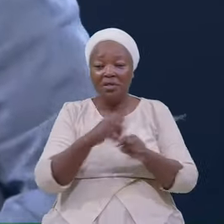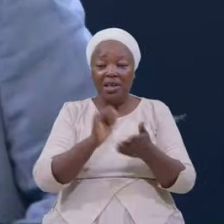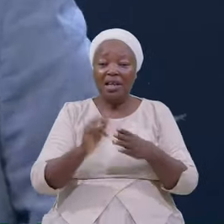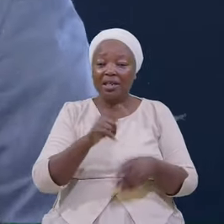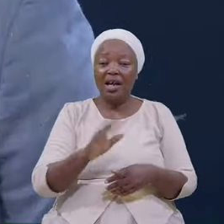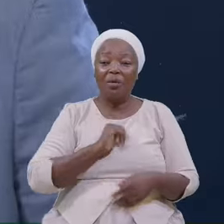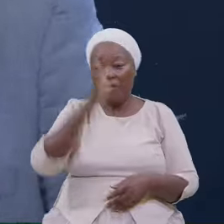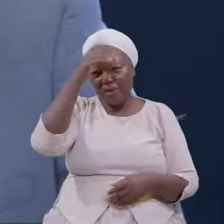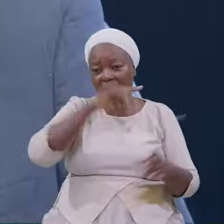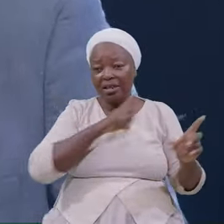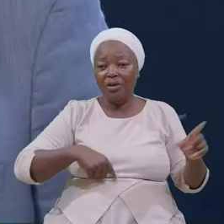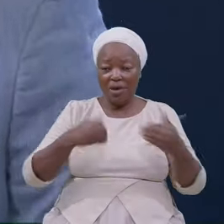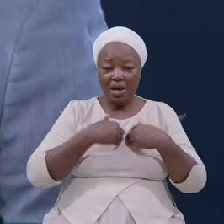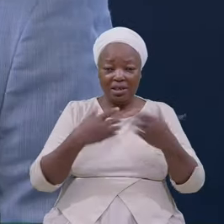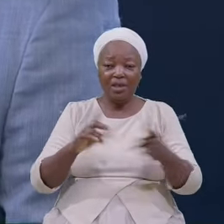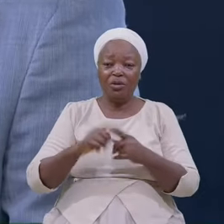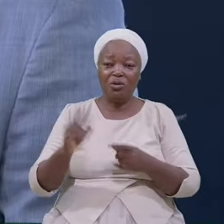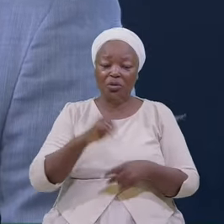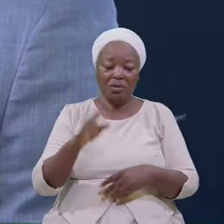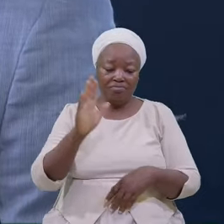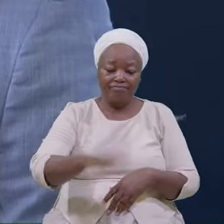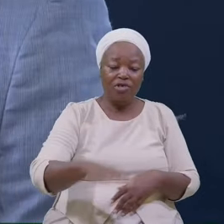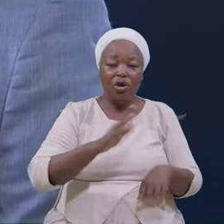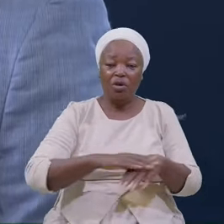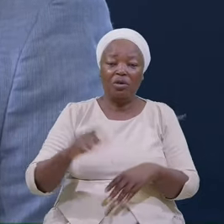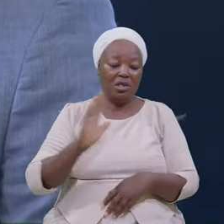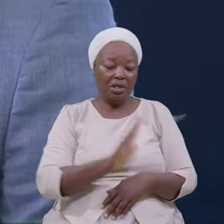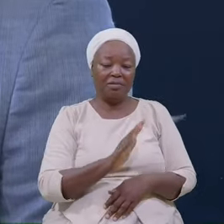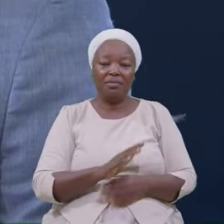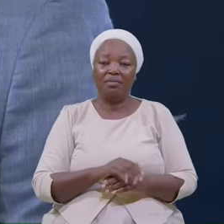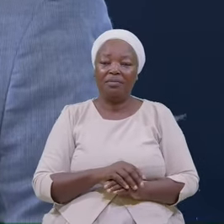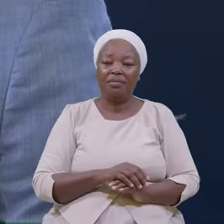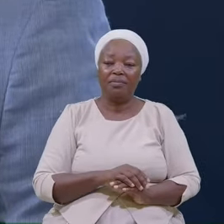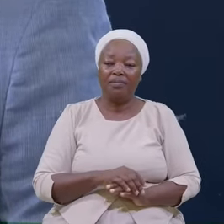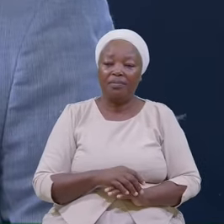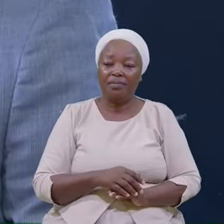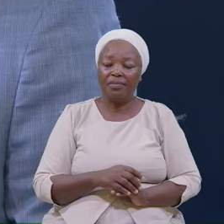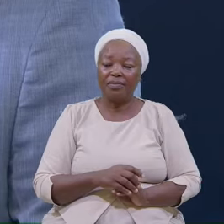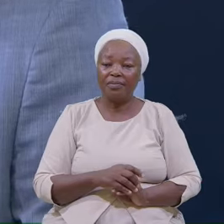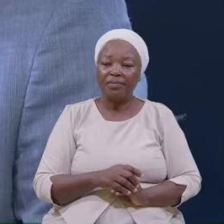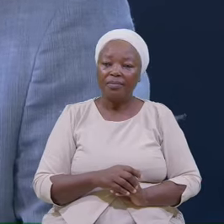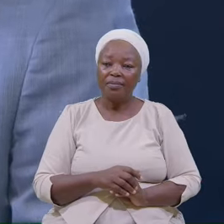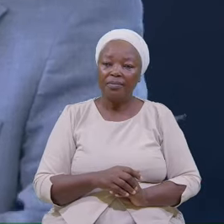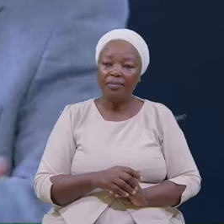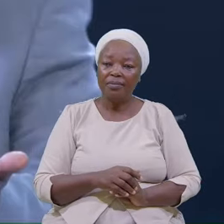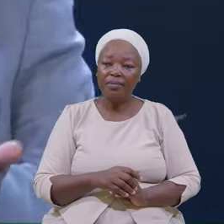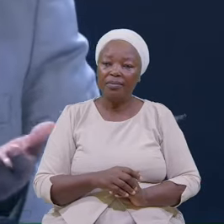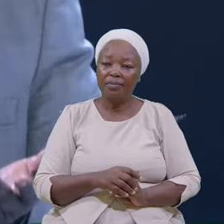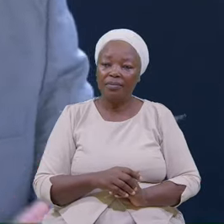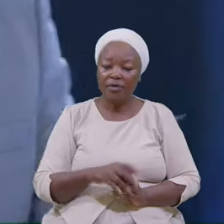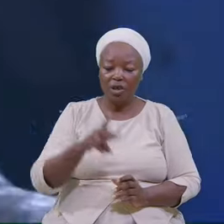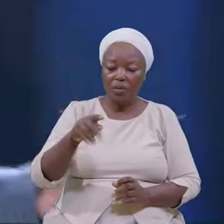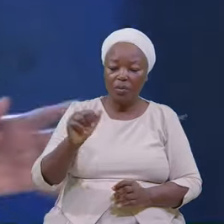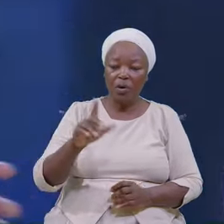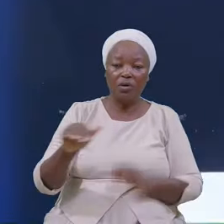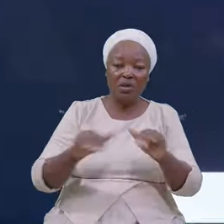to wave before him and lay on him. Paul n'a pas fait sortir son mouchoir pour l'agiter et